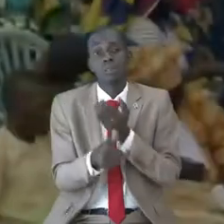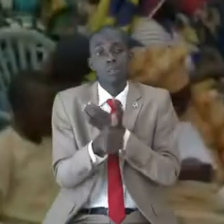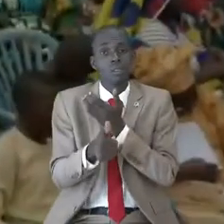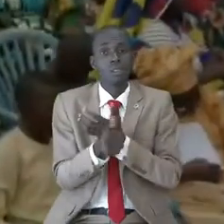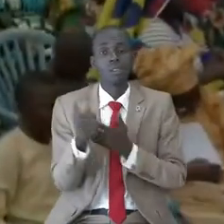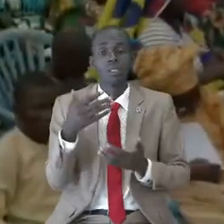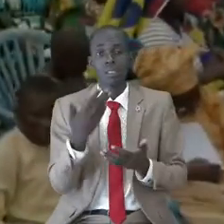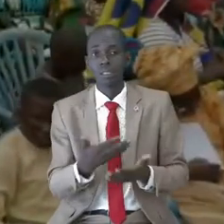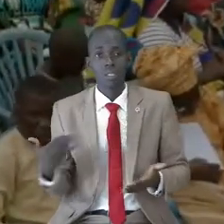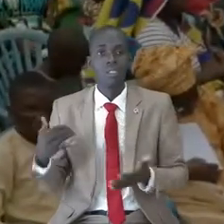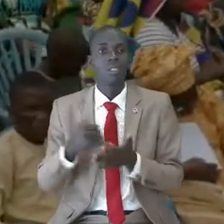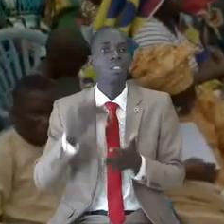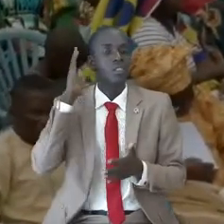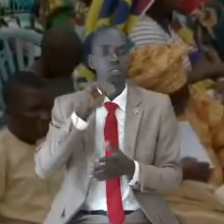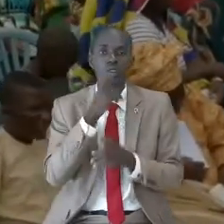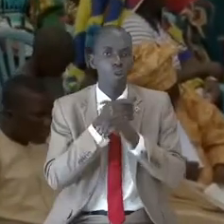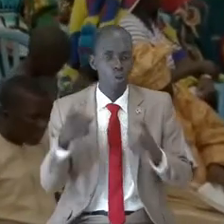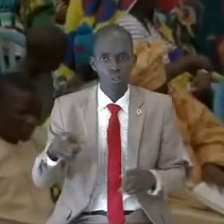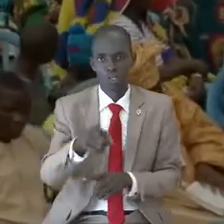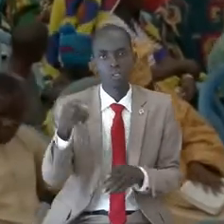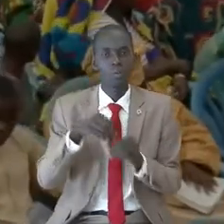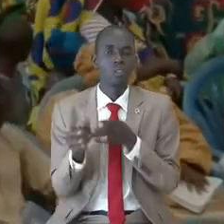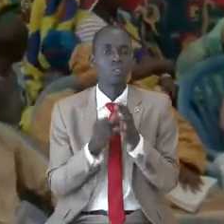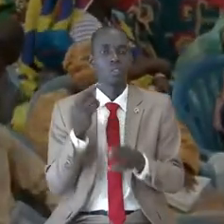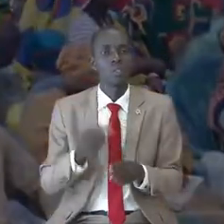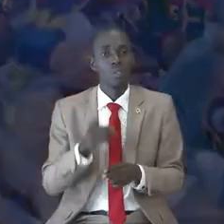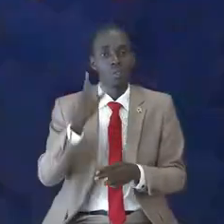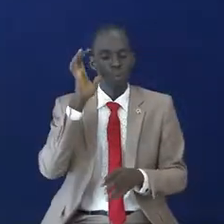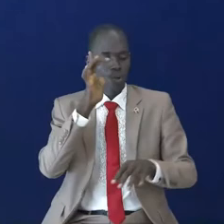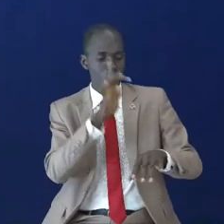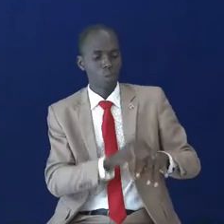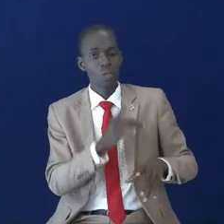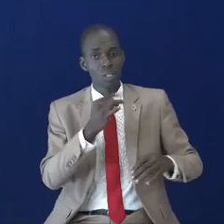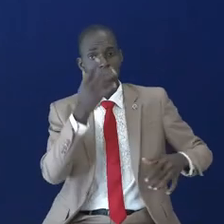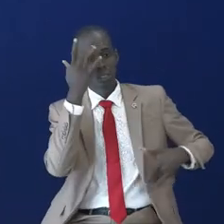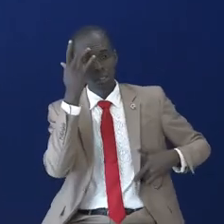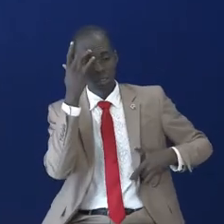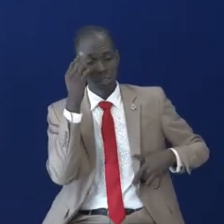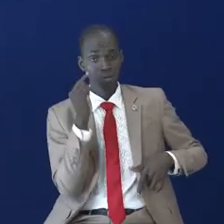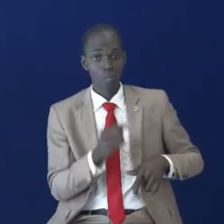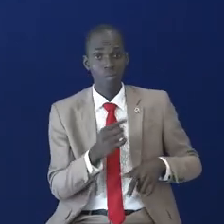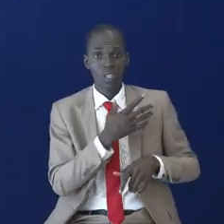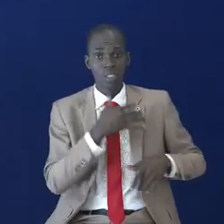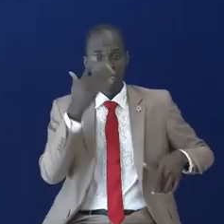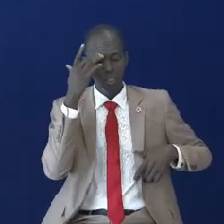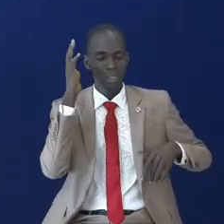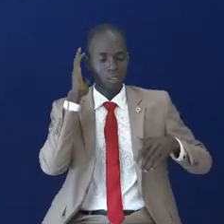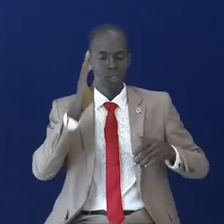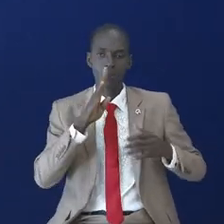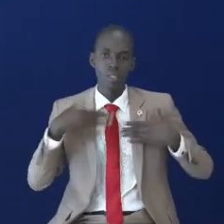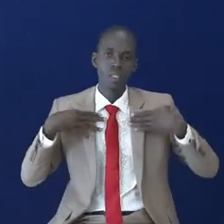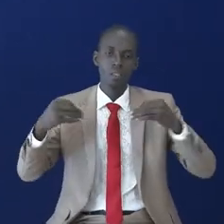it shall not hurt them. They shall lay hands on the sick, and they shall